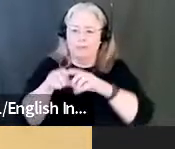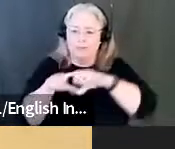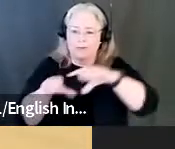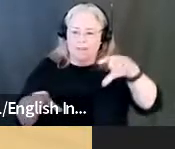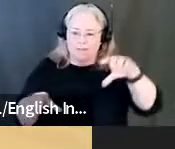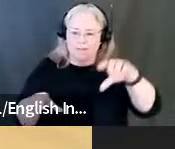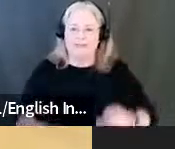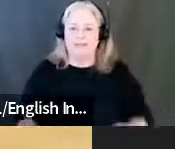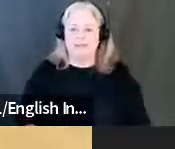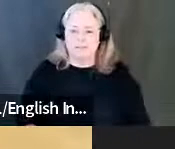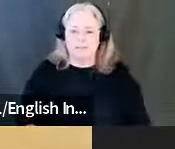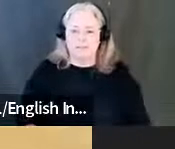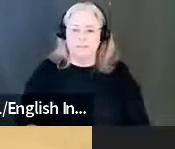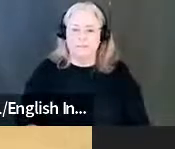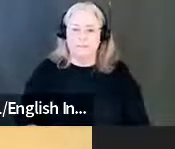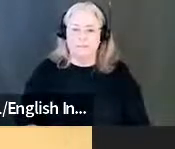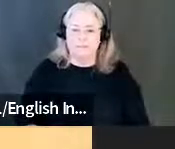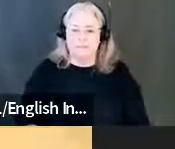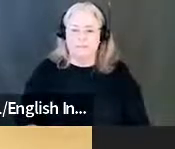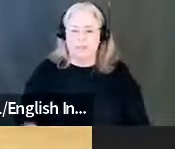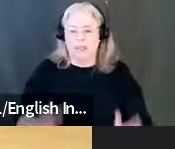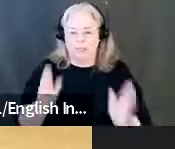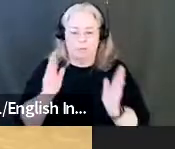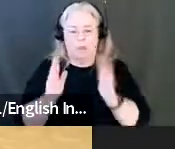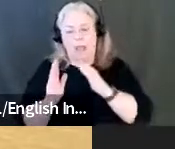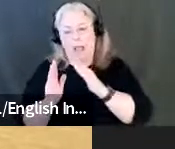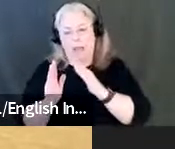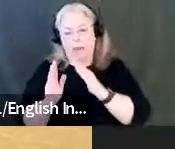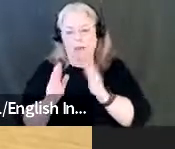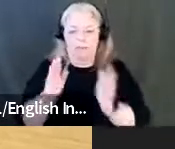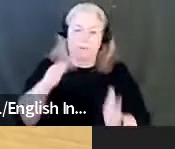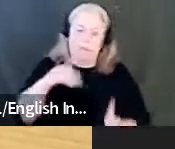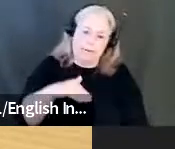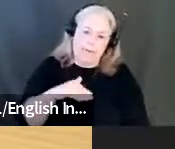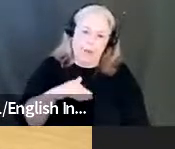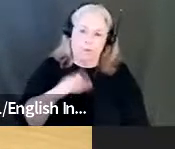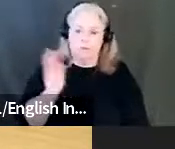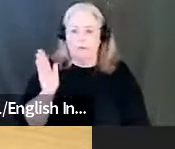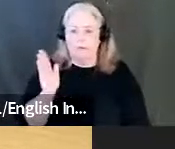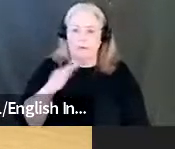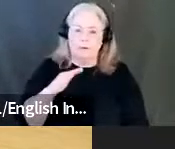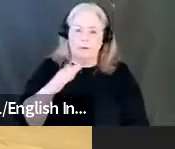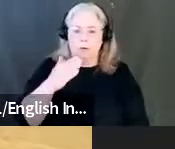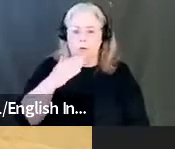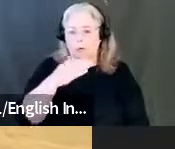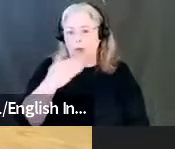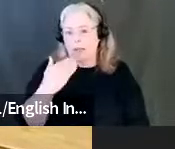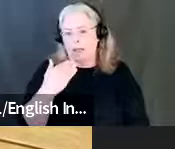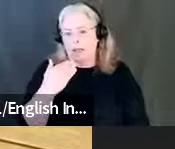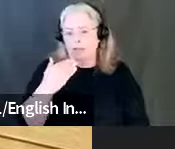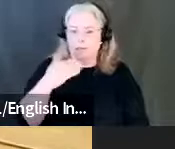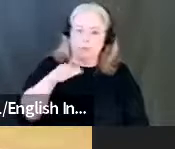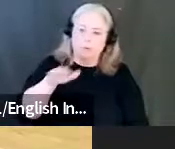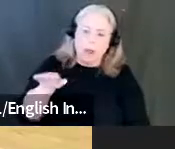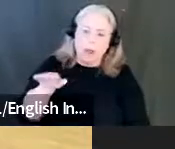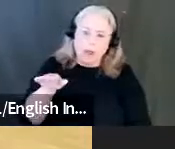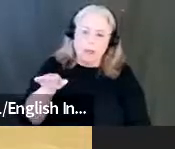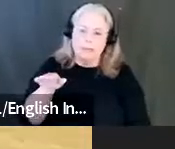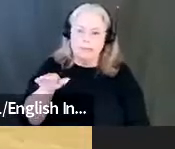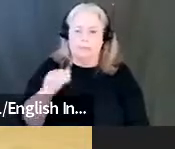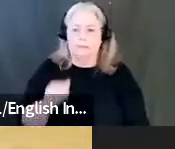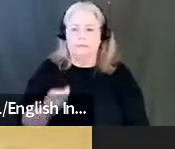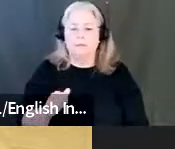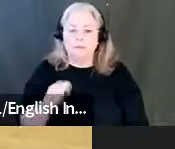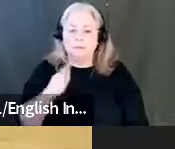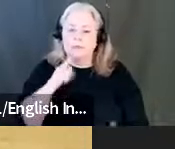There, I got my arm trough. Now I can bend it up, I can bend it down, I can rotate it to the left, I can rotate it over to the right. So